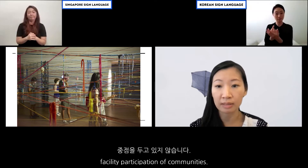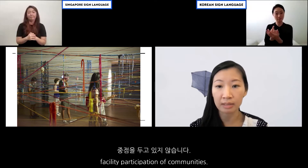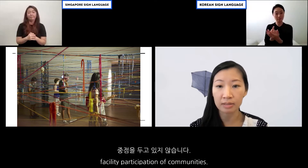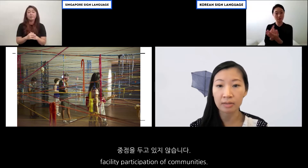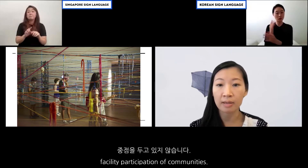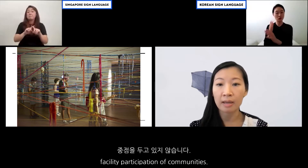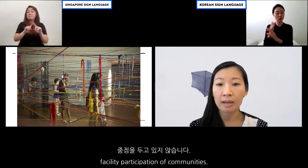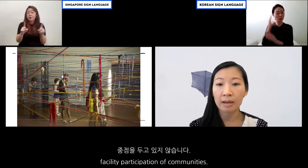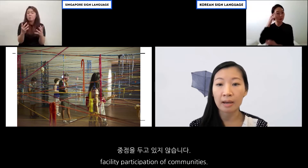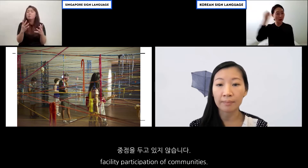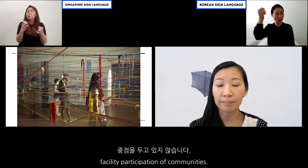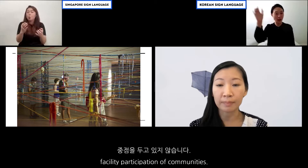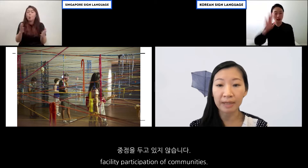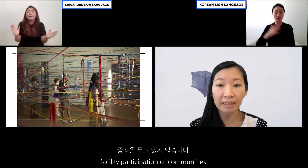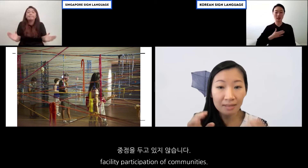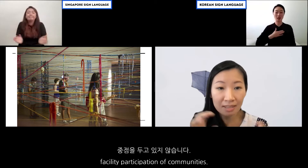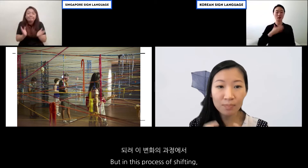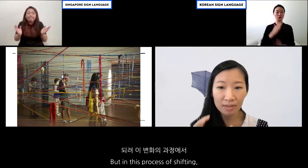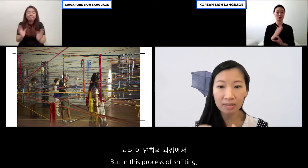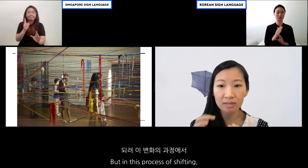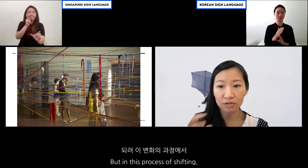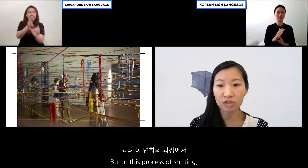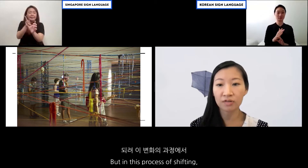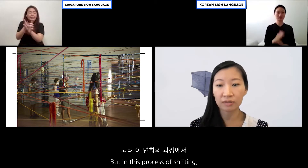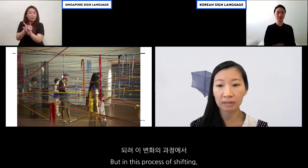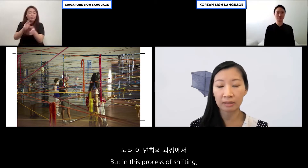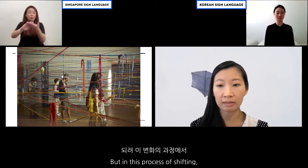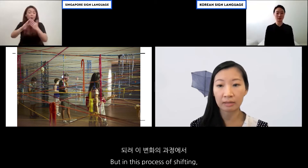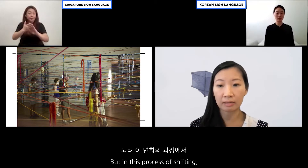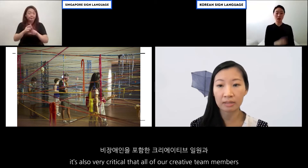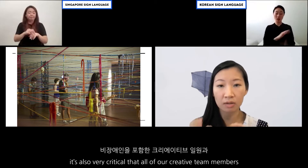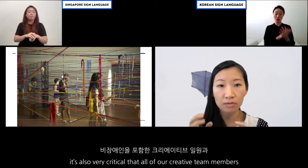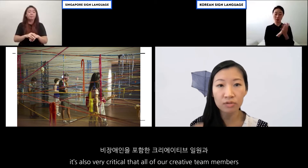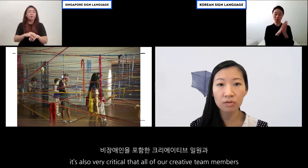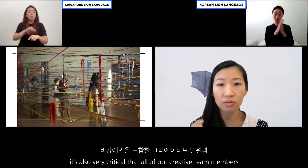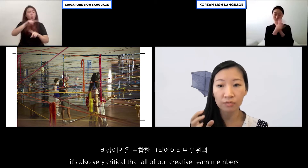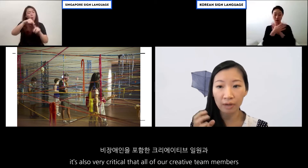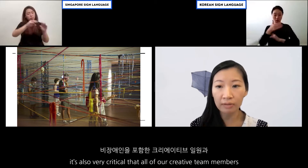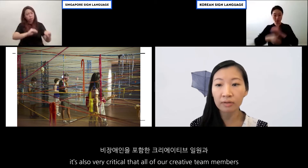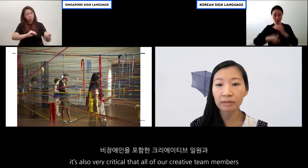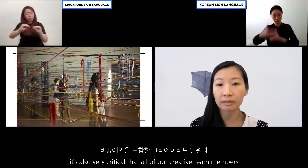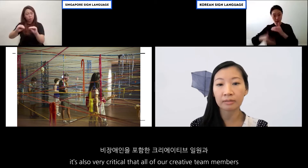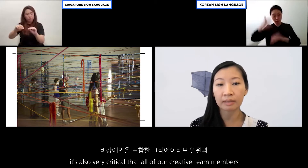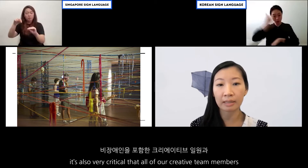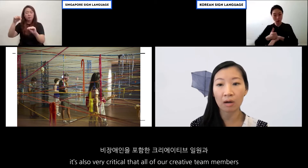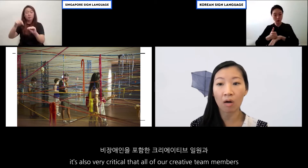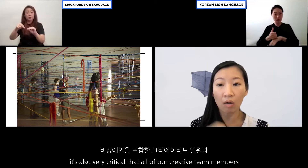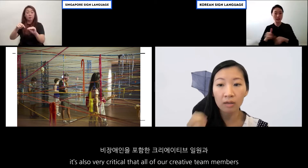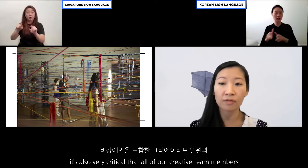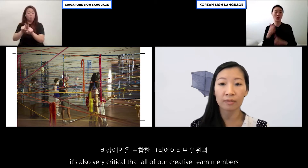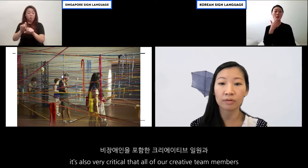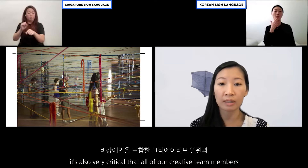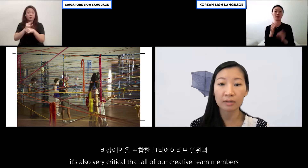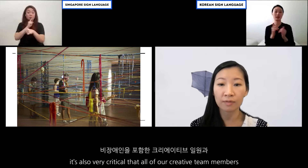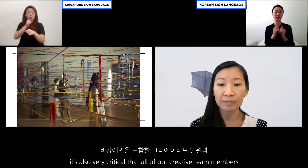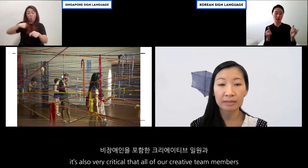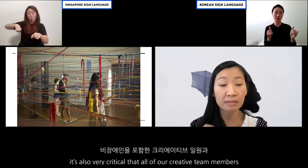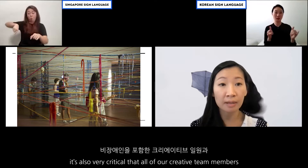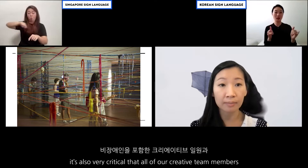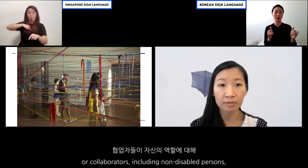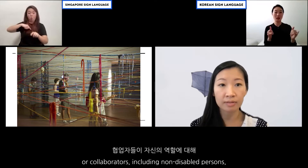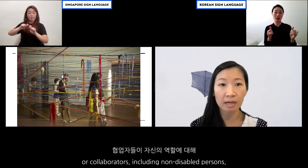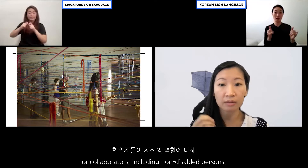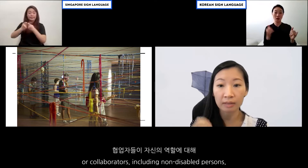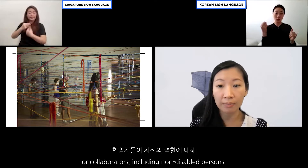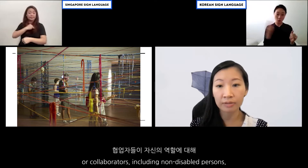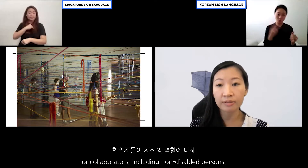facilitate participation of communities. But in this process of shifting, it's also very critical that all of our creative team